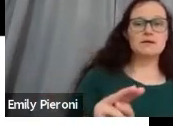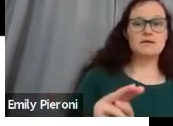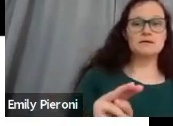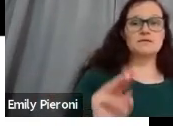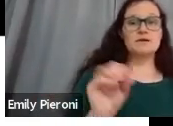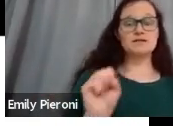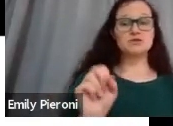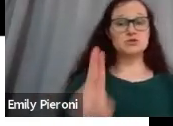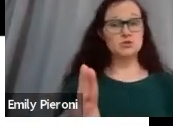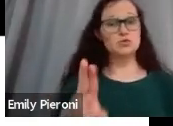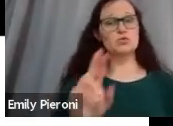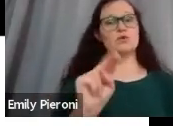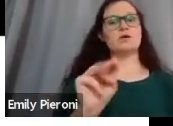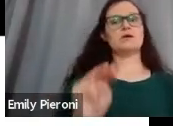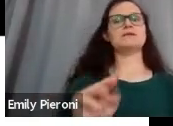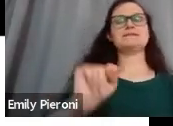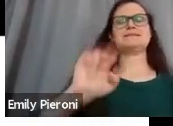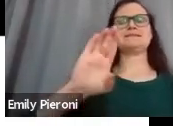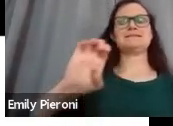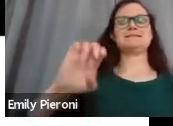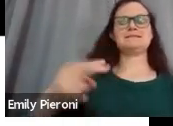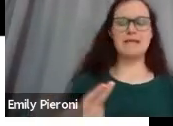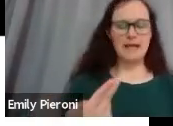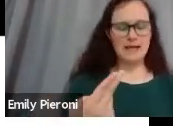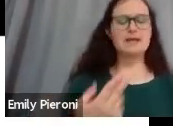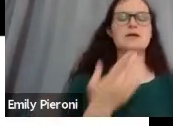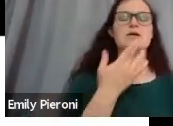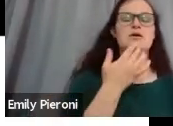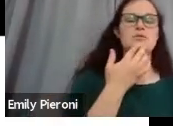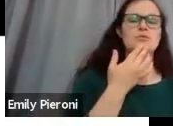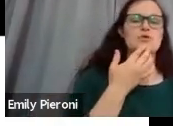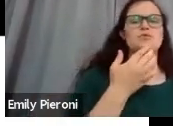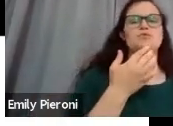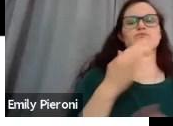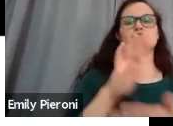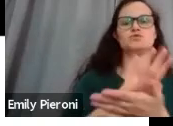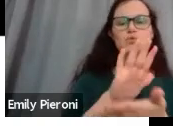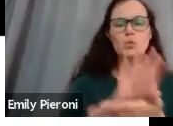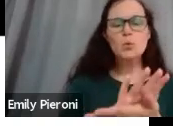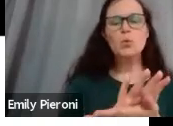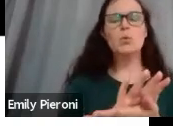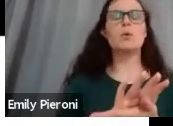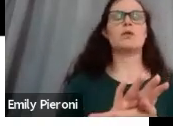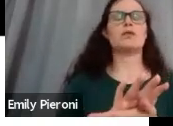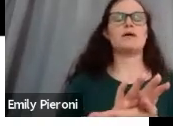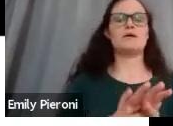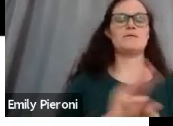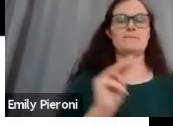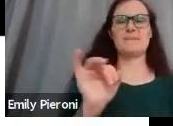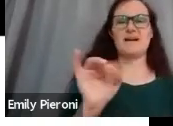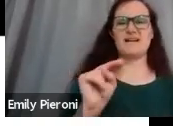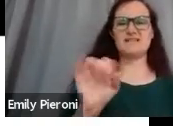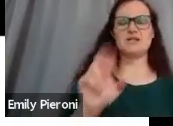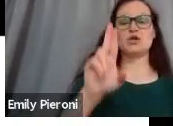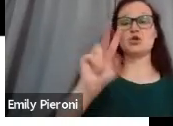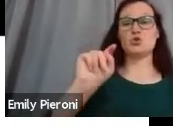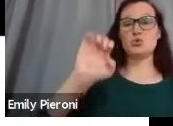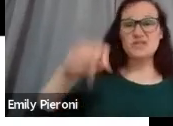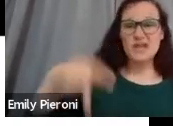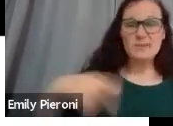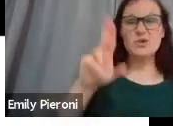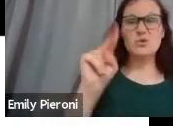Mexico Tech, UNM, Colorado School of Mines, UTEP, UT Permian Basin, University